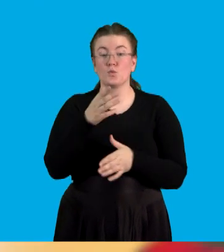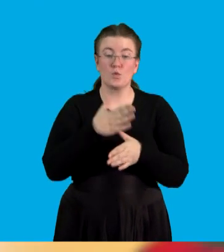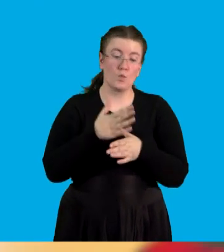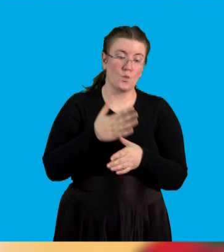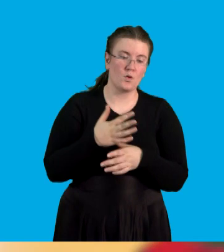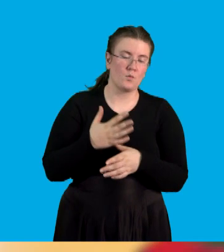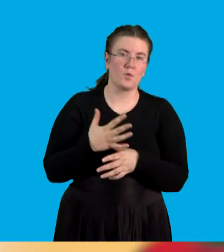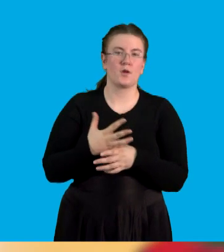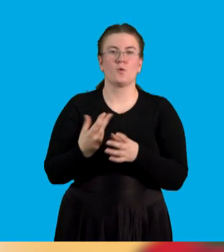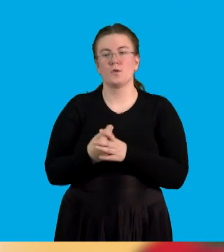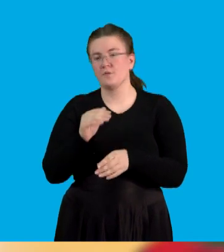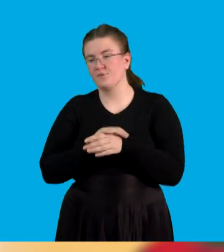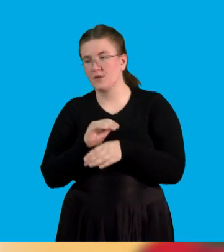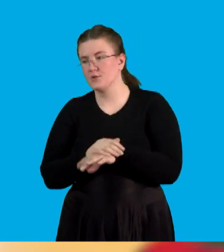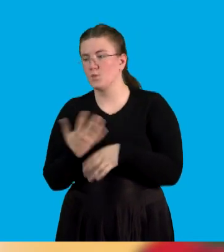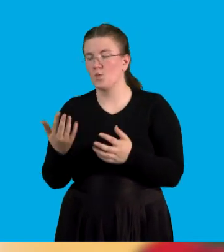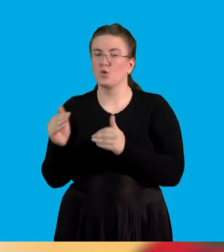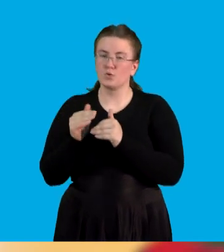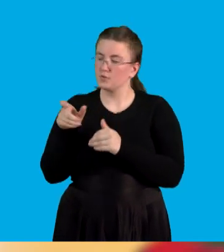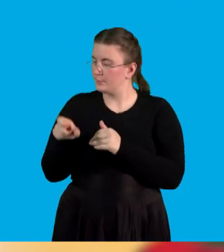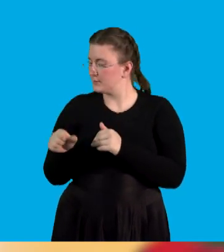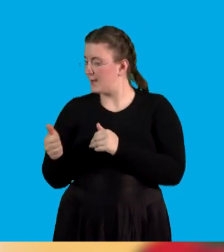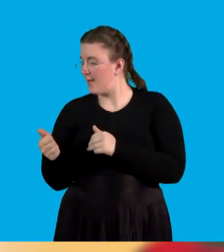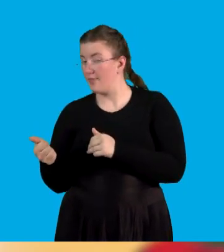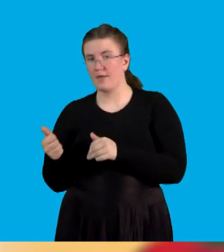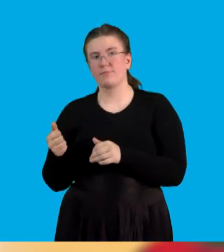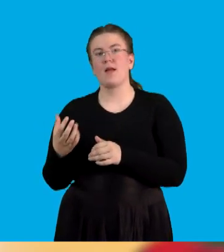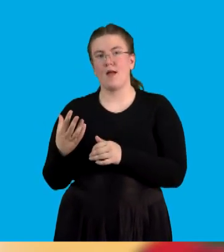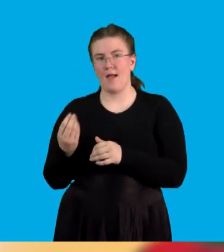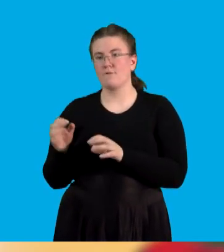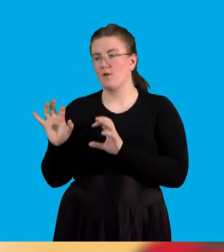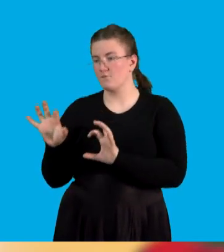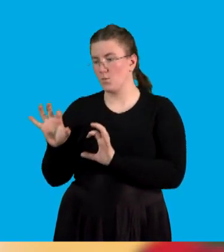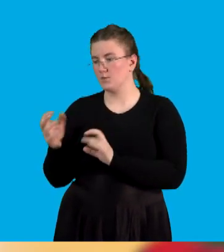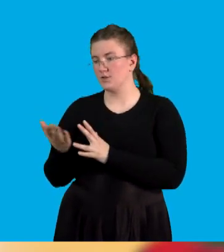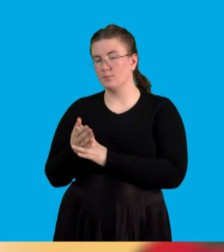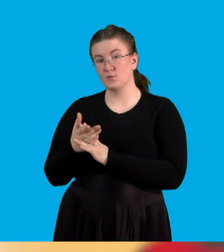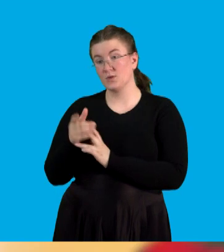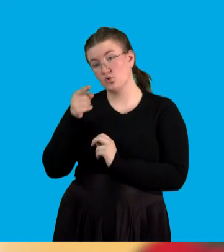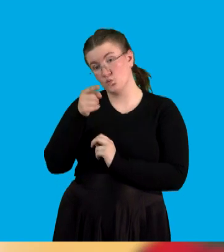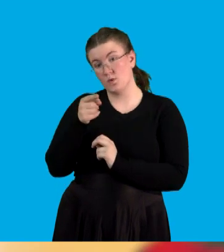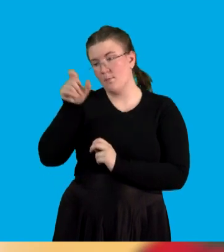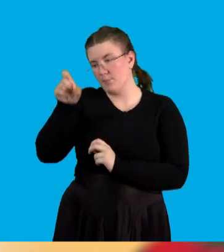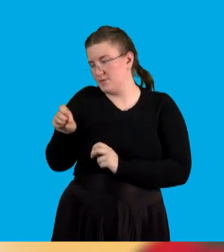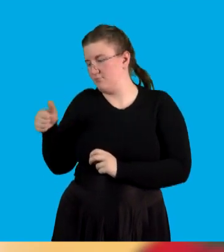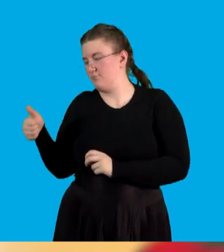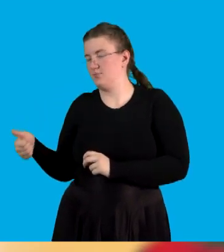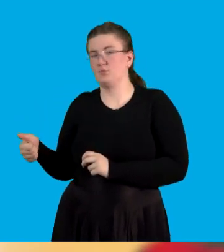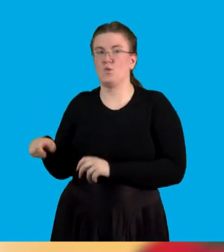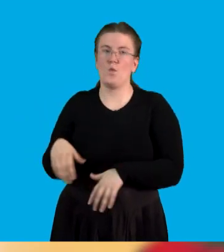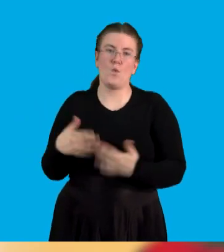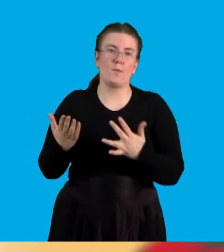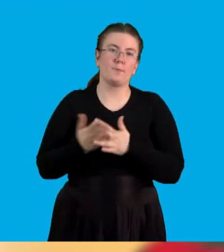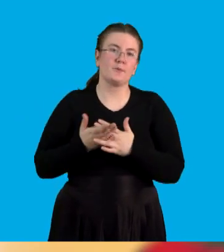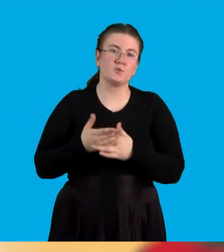whenever you are working with your friends or whenever you're sitting somewhere close to someone, there's always a force of attraction between you and the person that you're